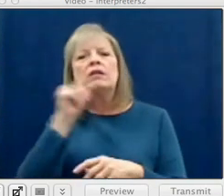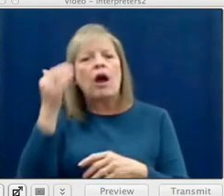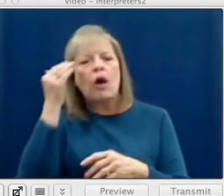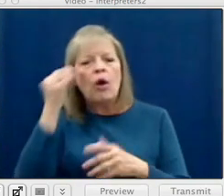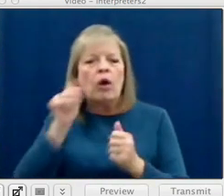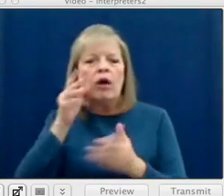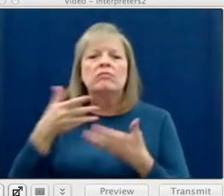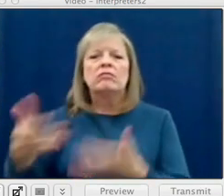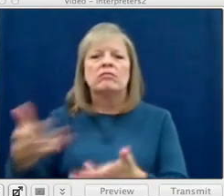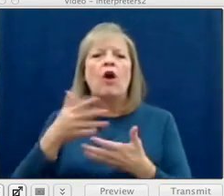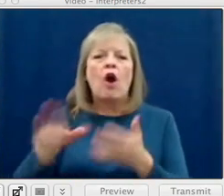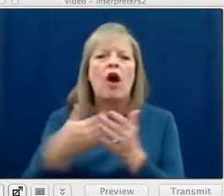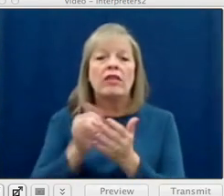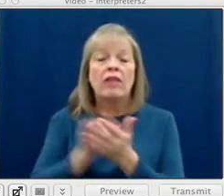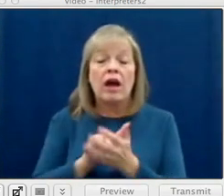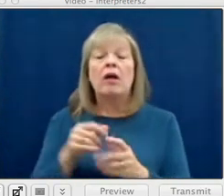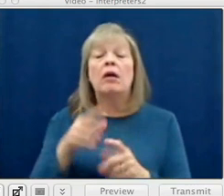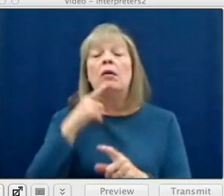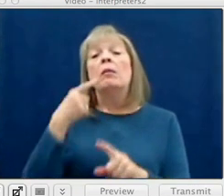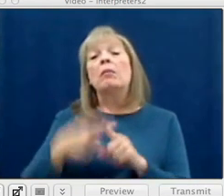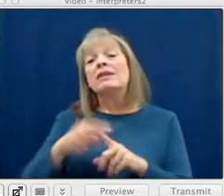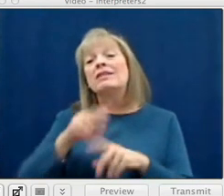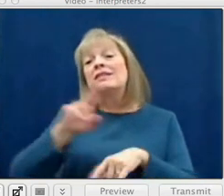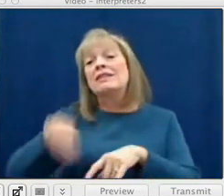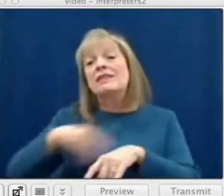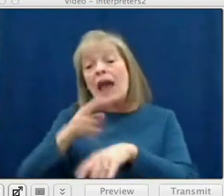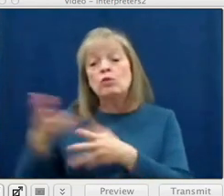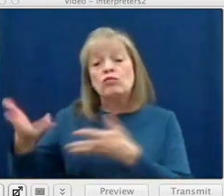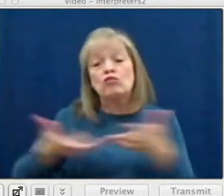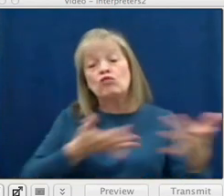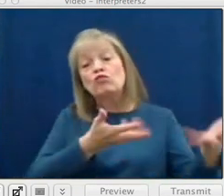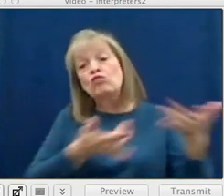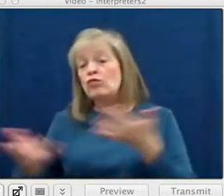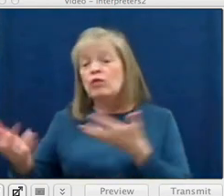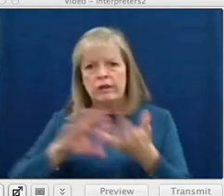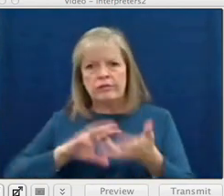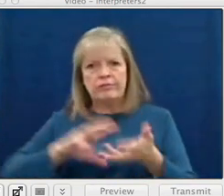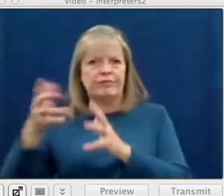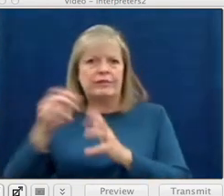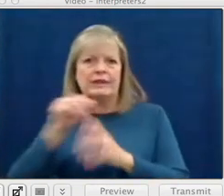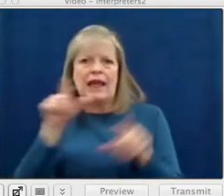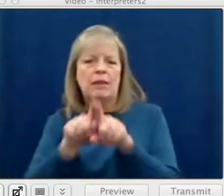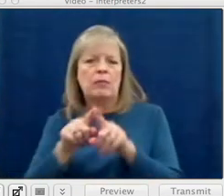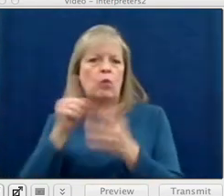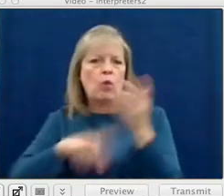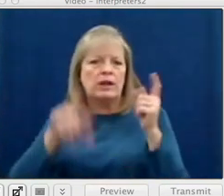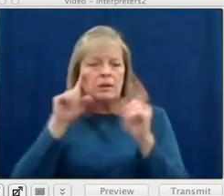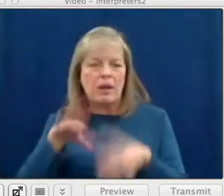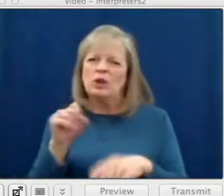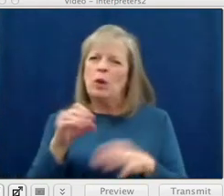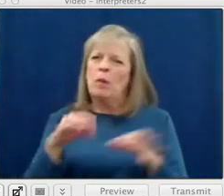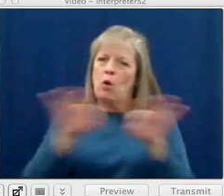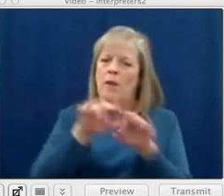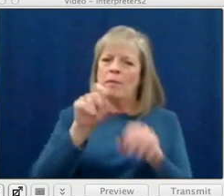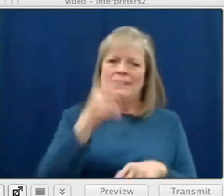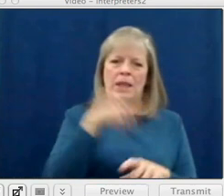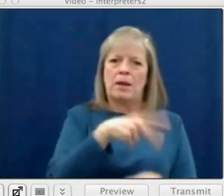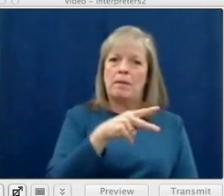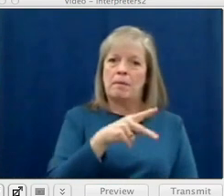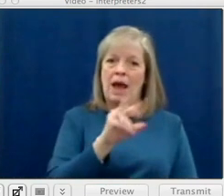interrupted. Okay, hopefully you're able to see how the positive and negative consequences are being